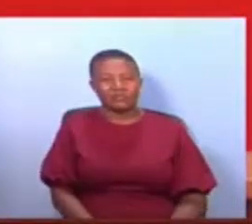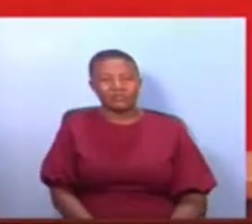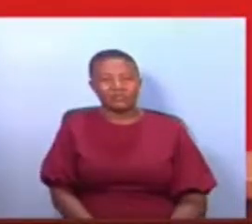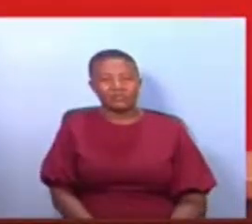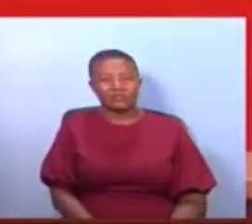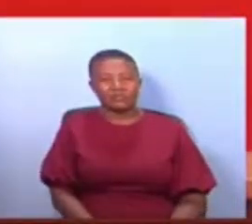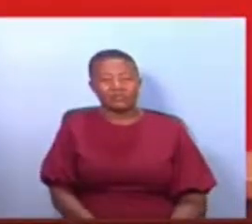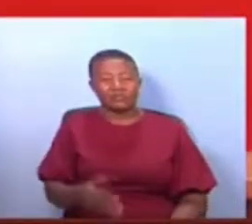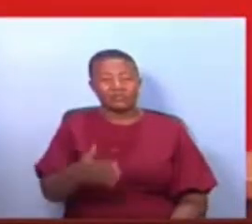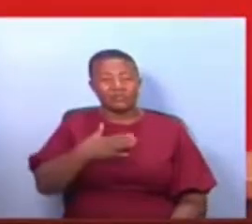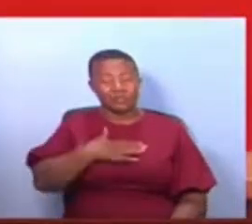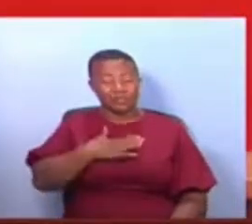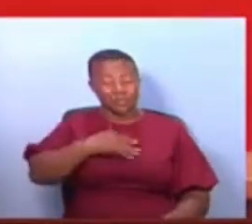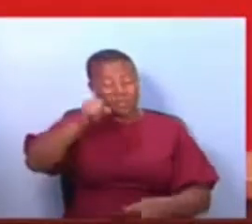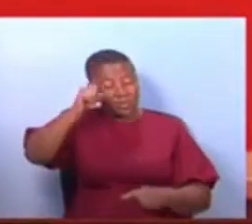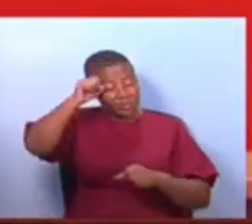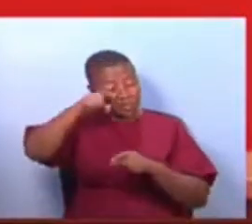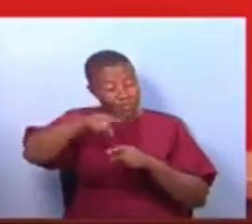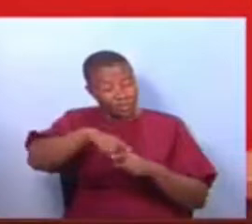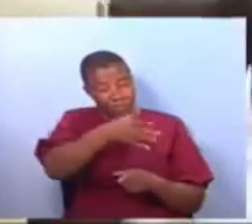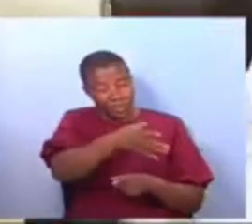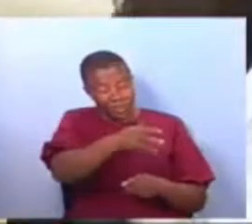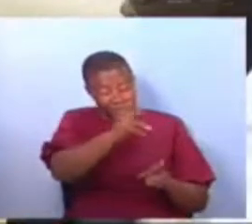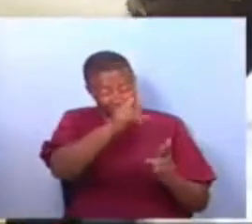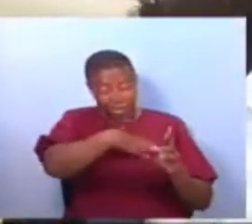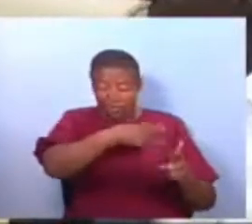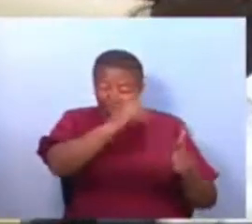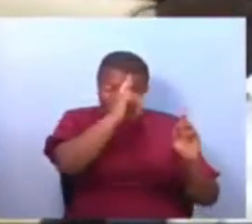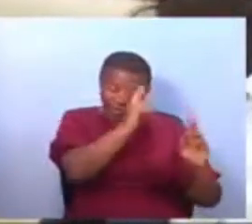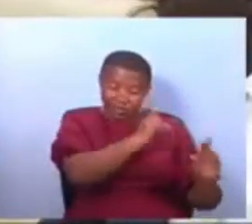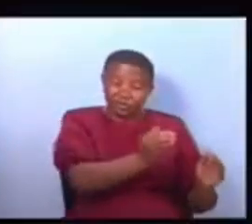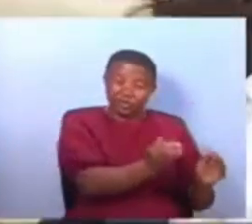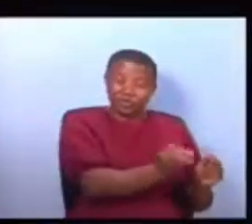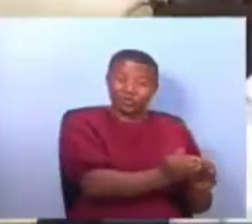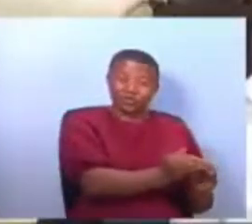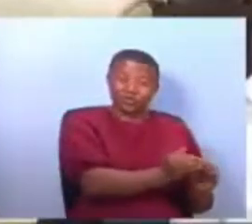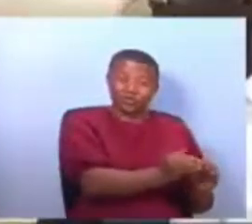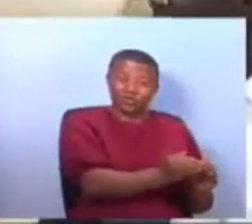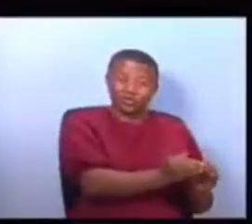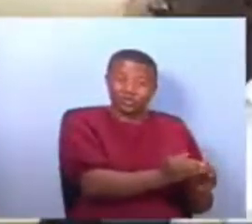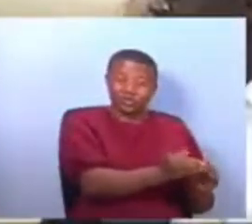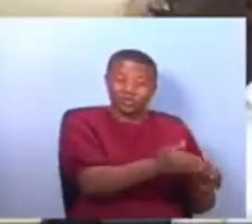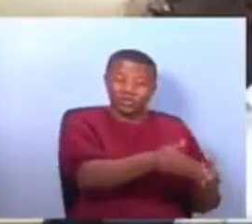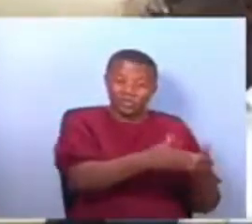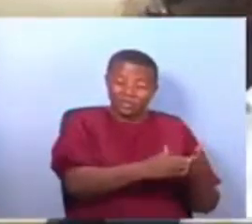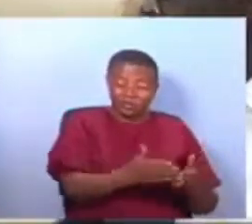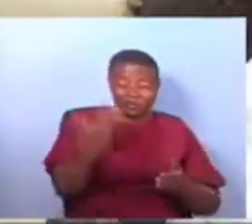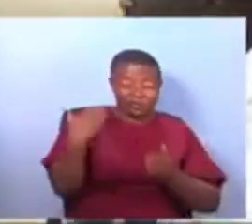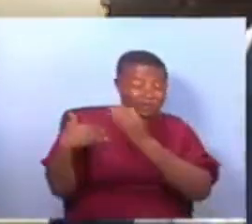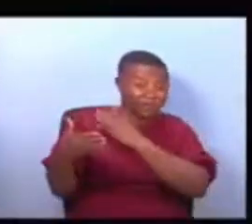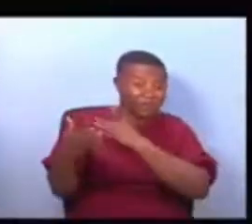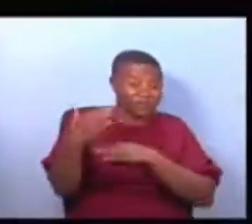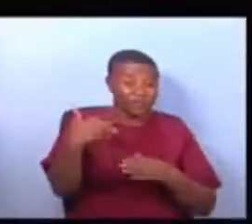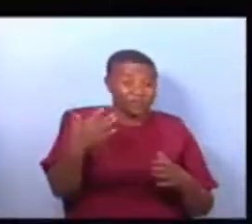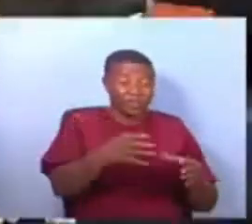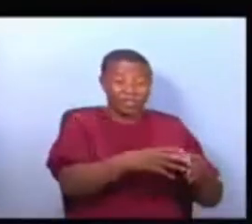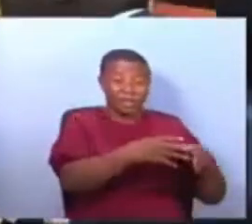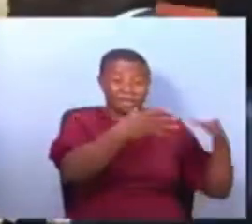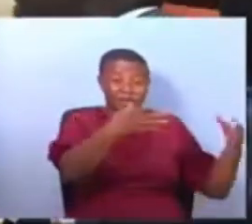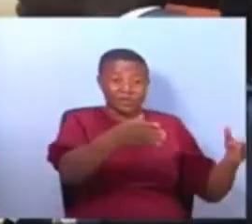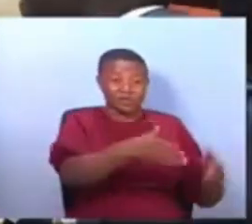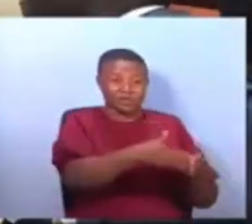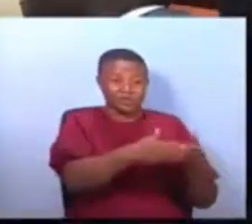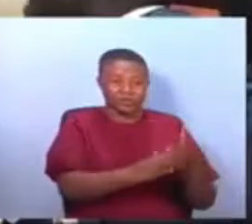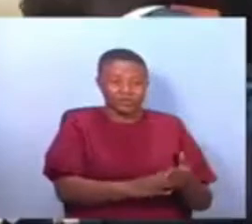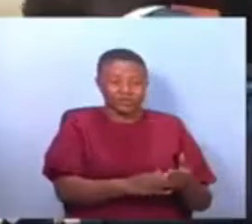my brother, my respected minority leader, the former majority leader who has led our